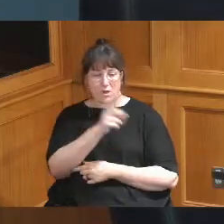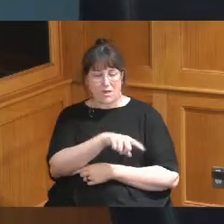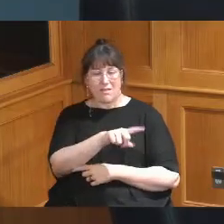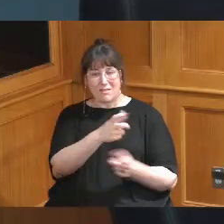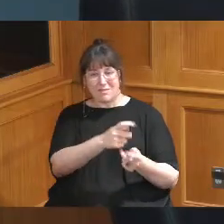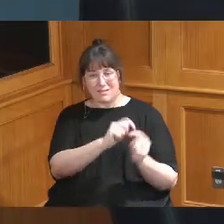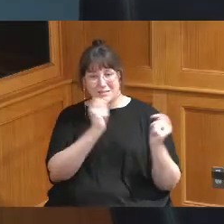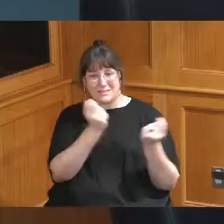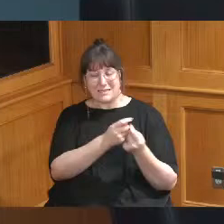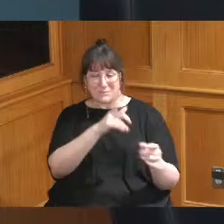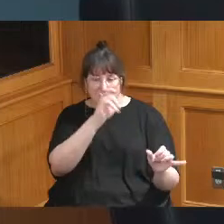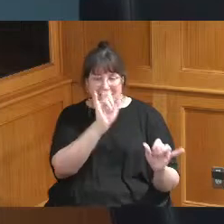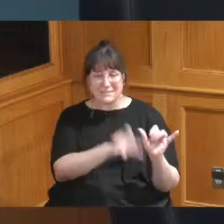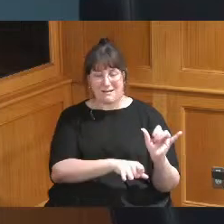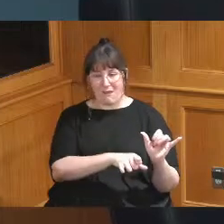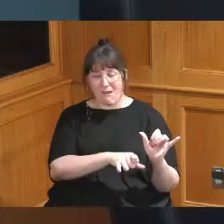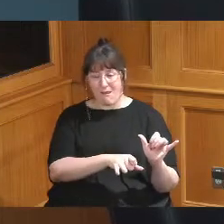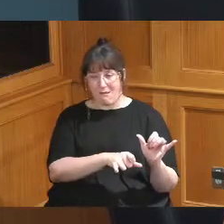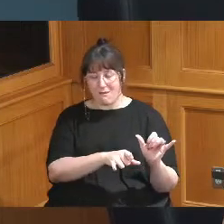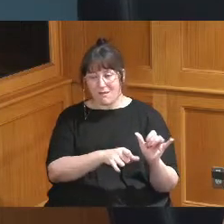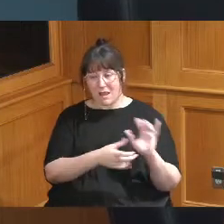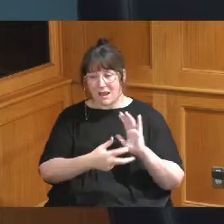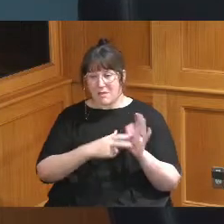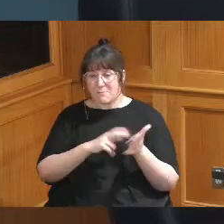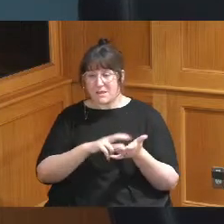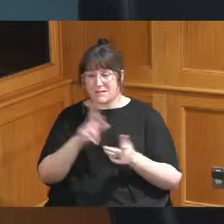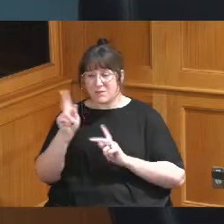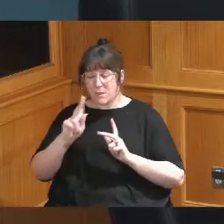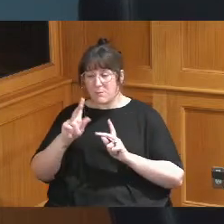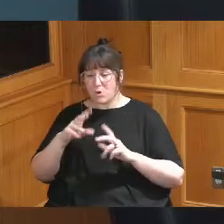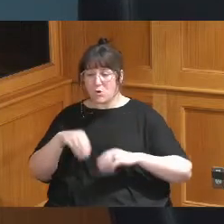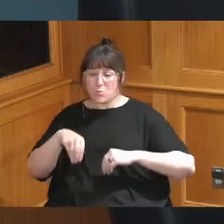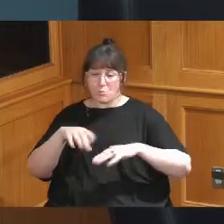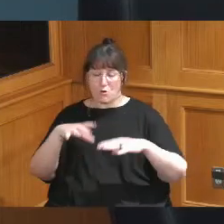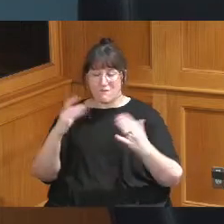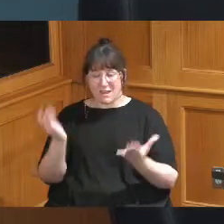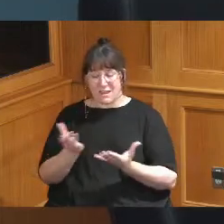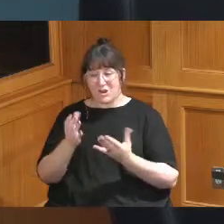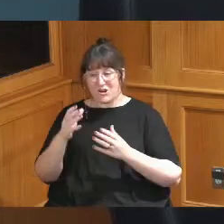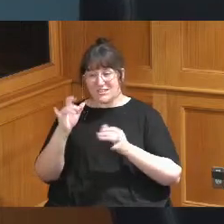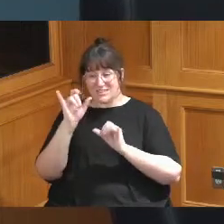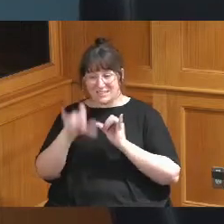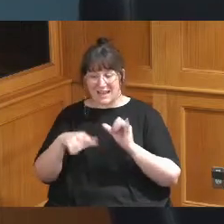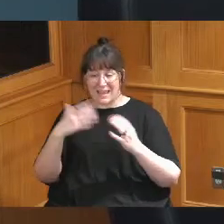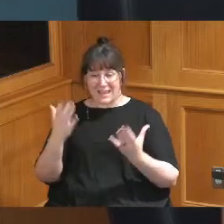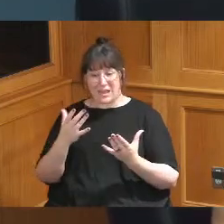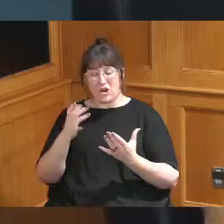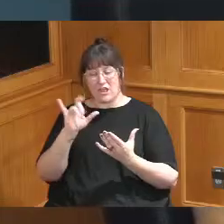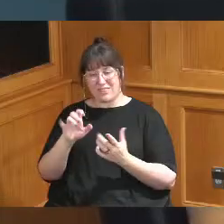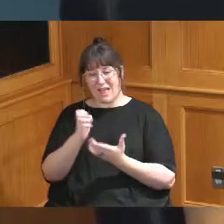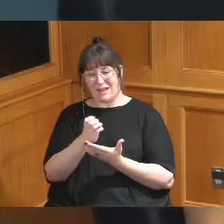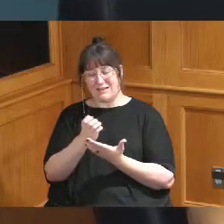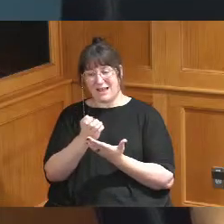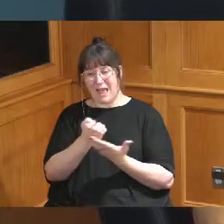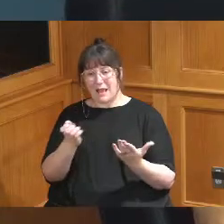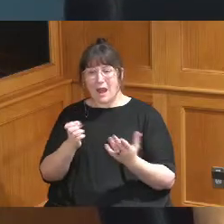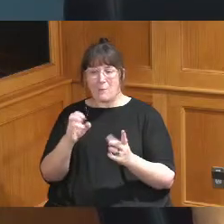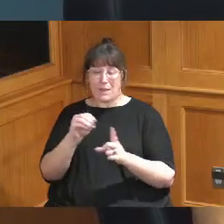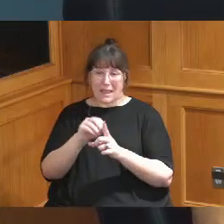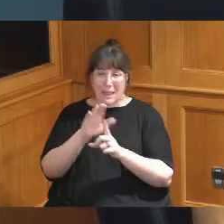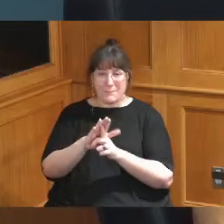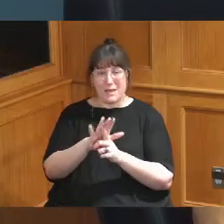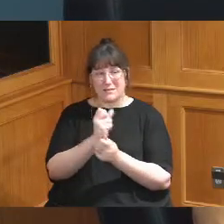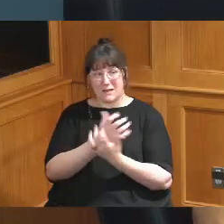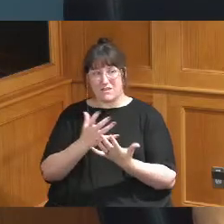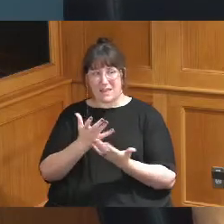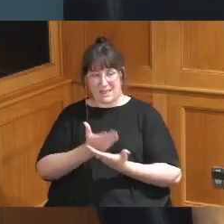in this region, what it means to people moving here, what it means to people staying here, the economic impact is. These are things that we don't